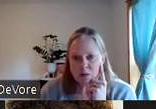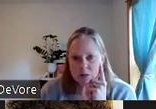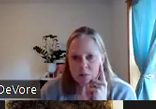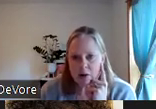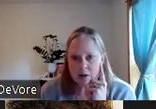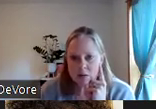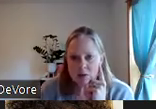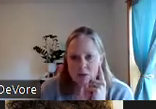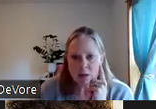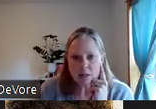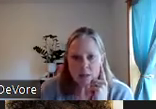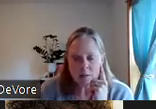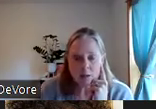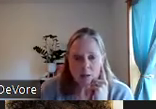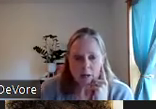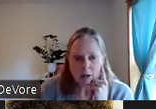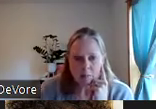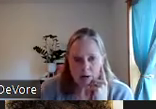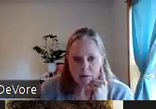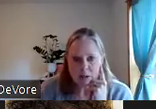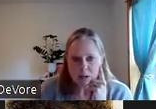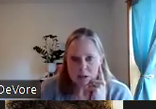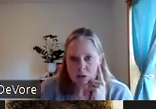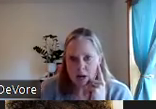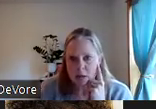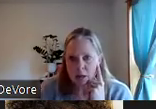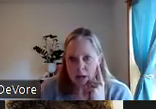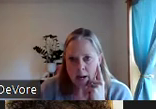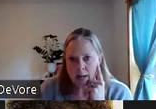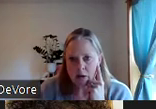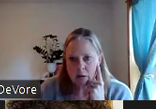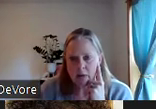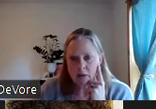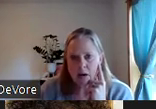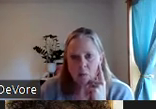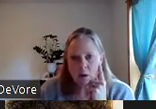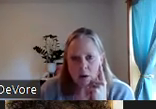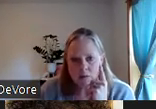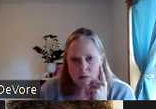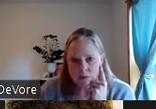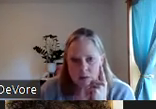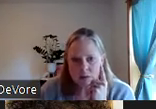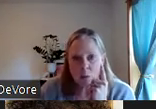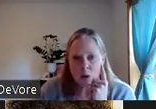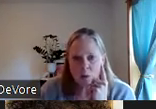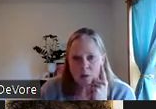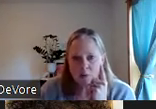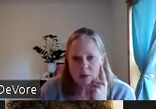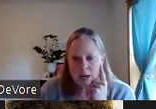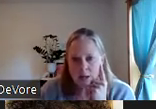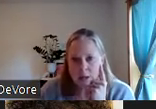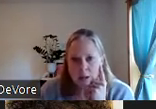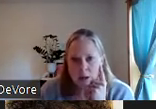prospective service providers of HRSN benefits to try to align and create the network of the services that will